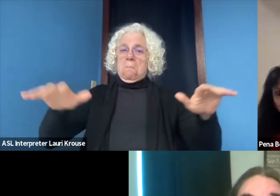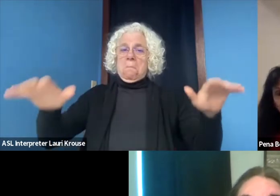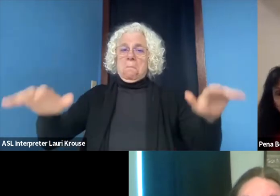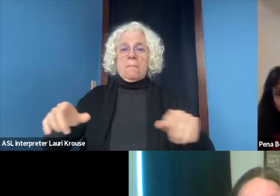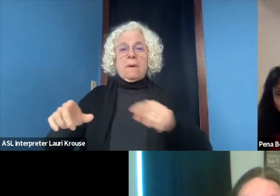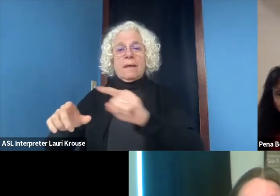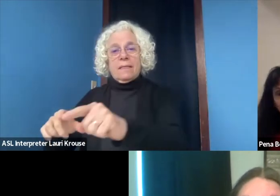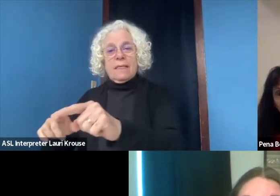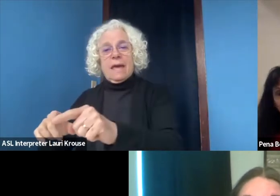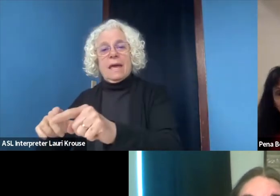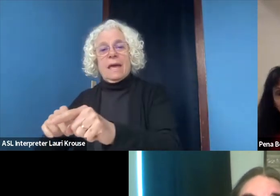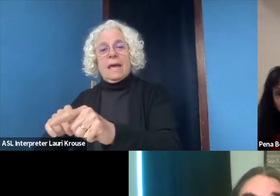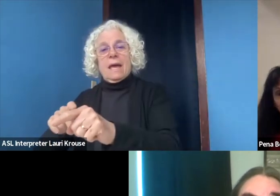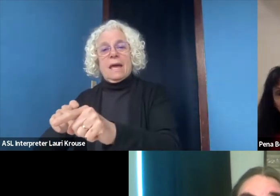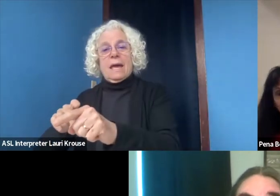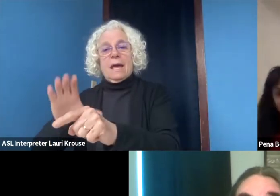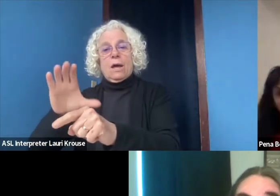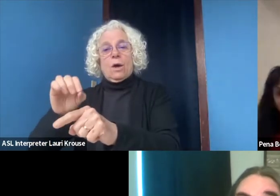their graduations.